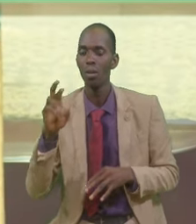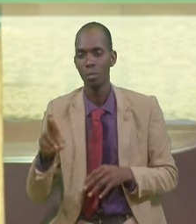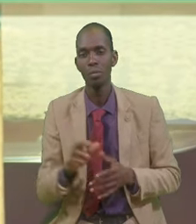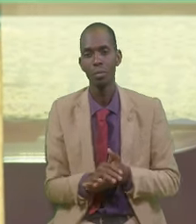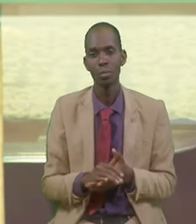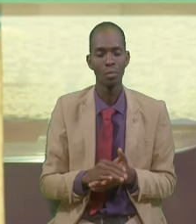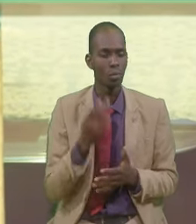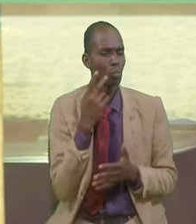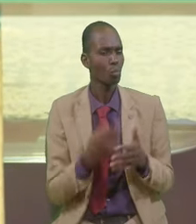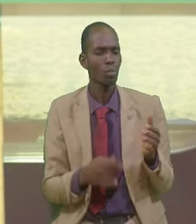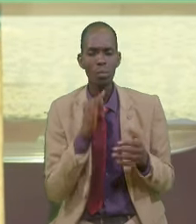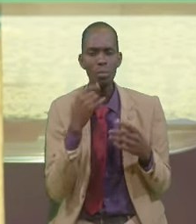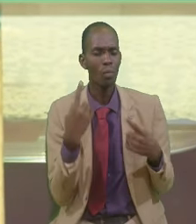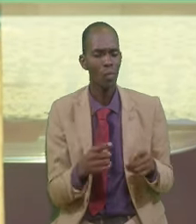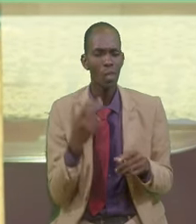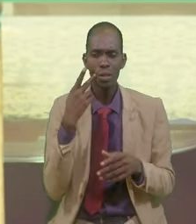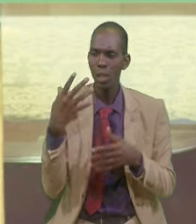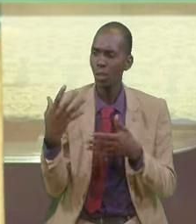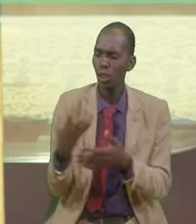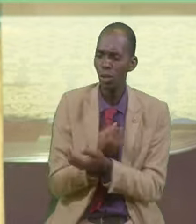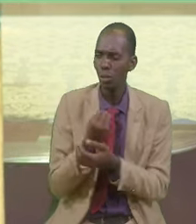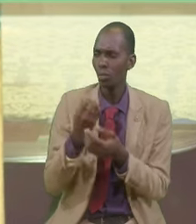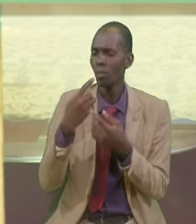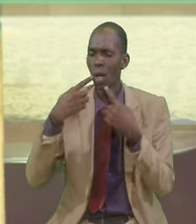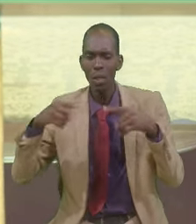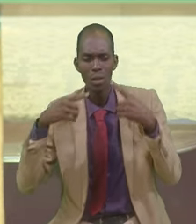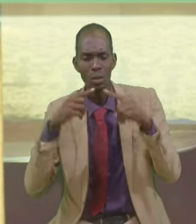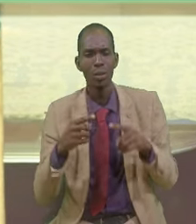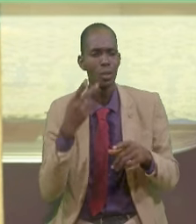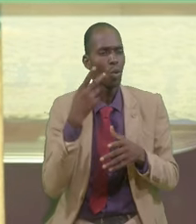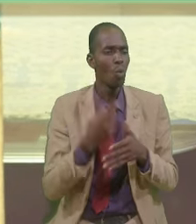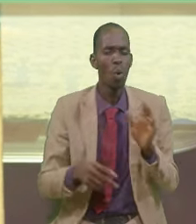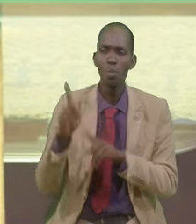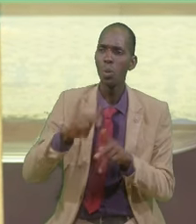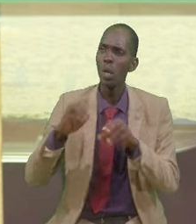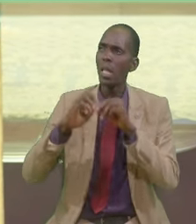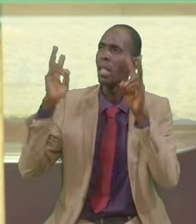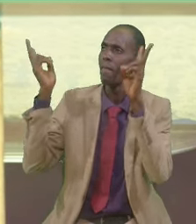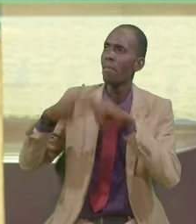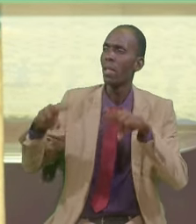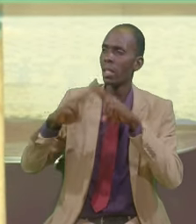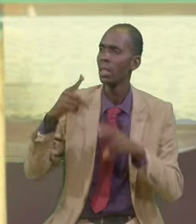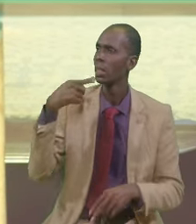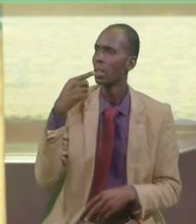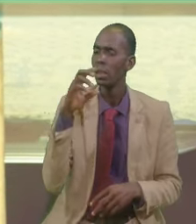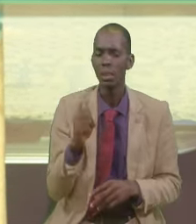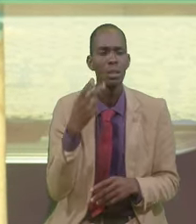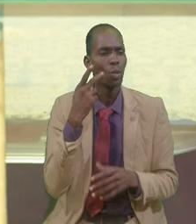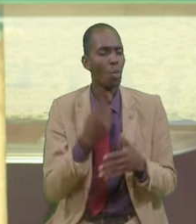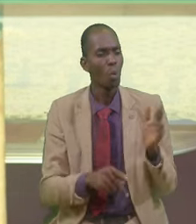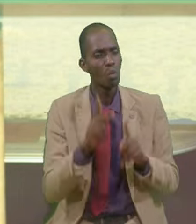what is happening. Look at the news we're hearing. Look at what they're saying from the village. Look at what they're saying from everywhere.